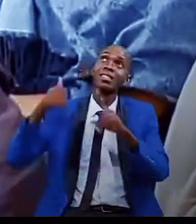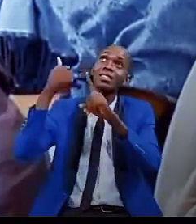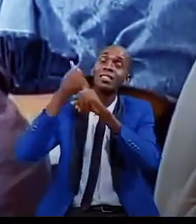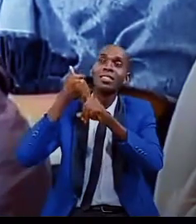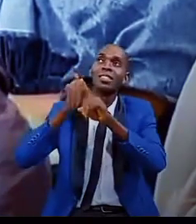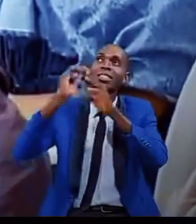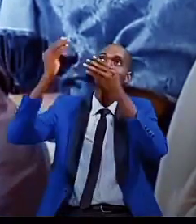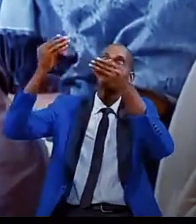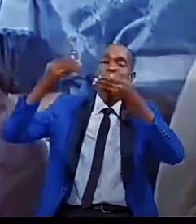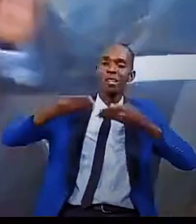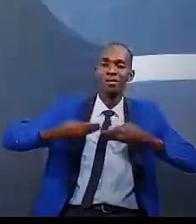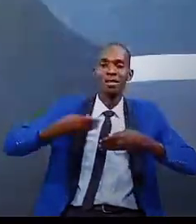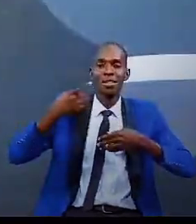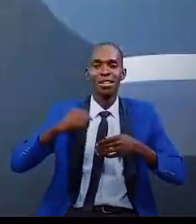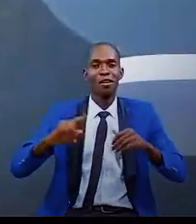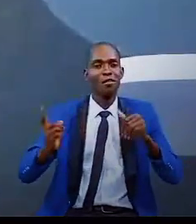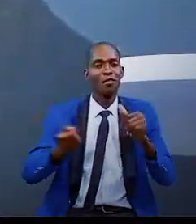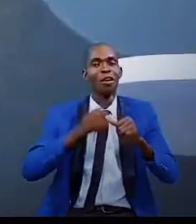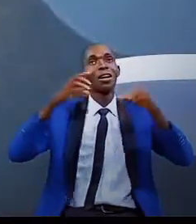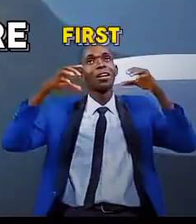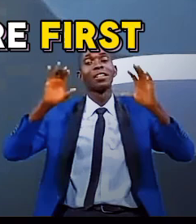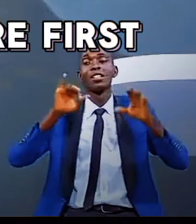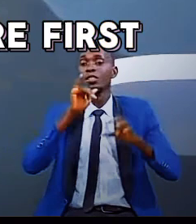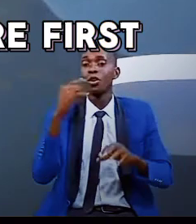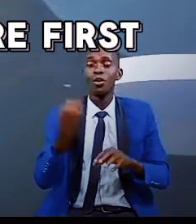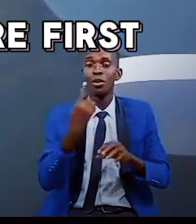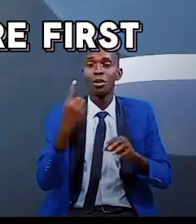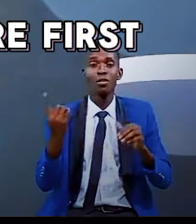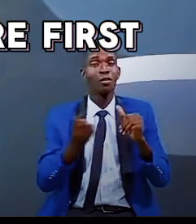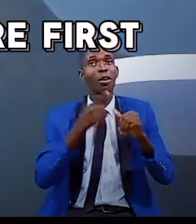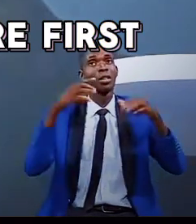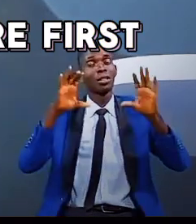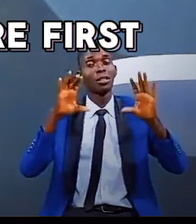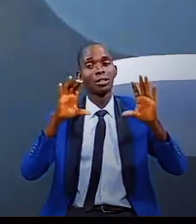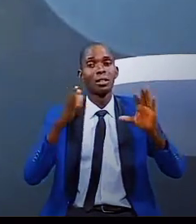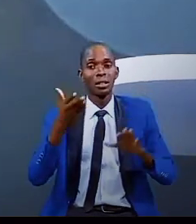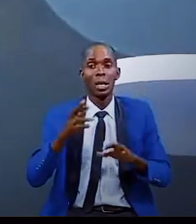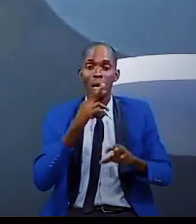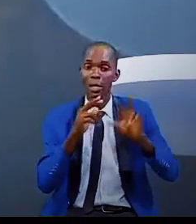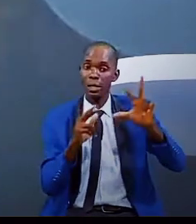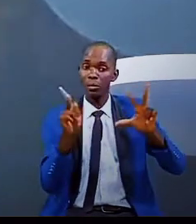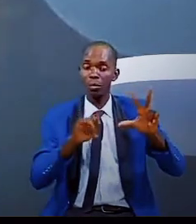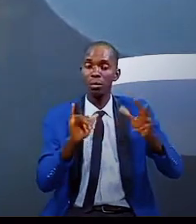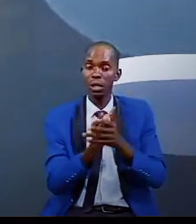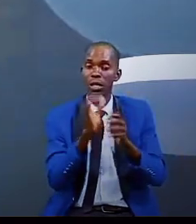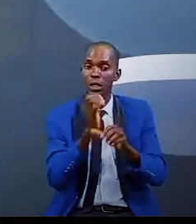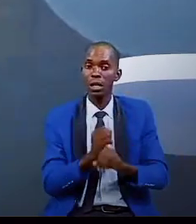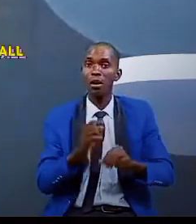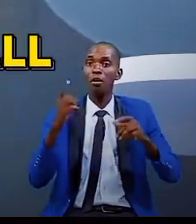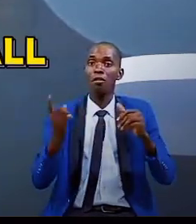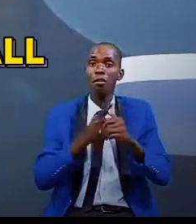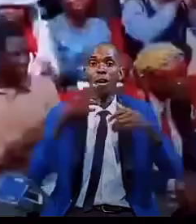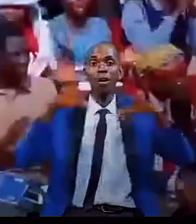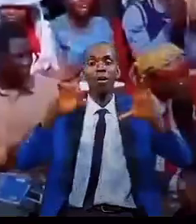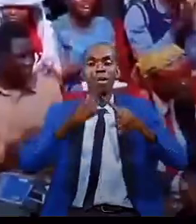the first class. Not just first class, there were three of us that were first class that year, but I was on top of them